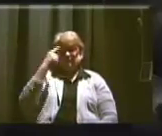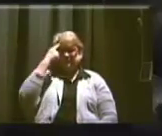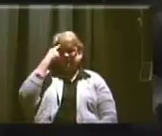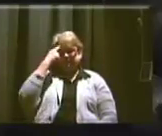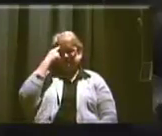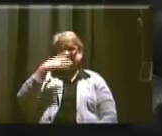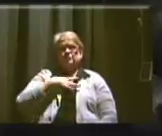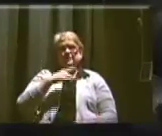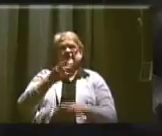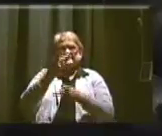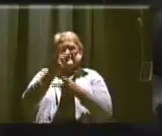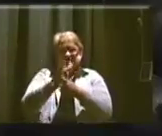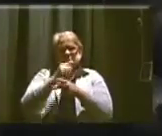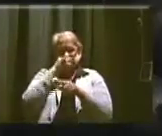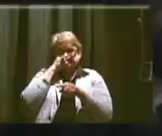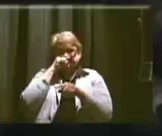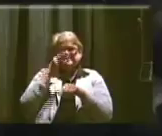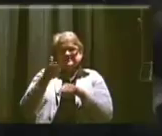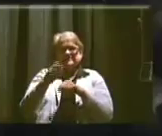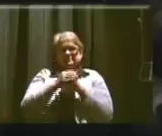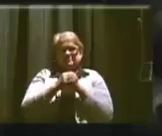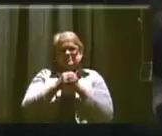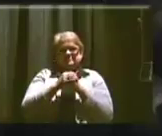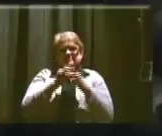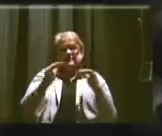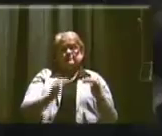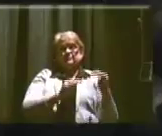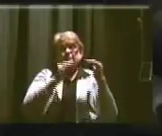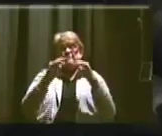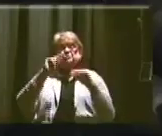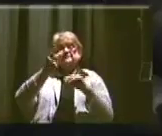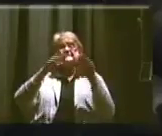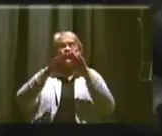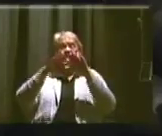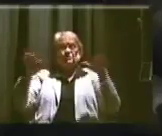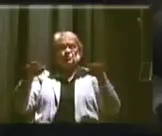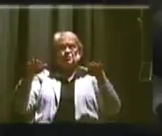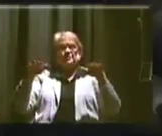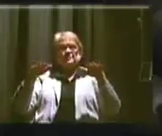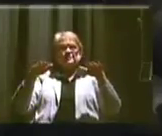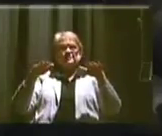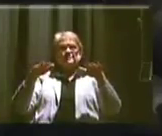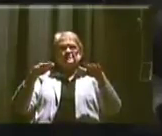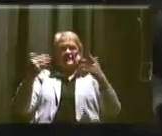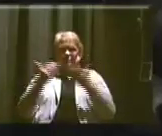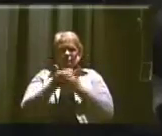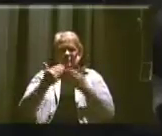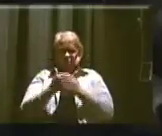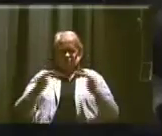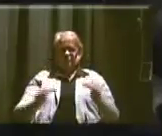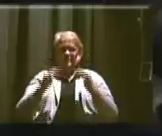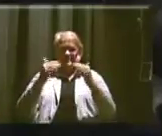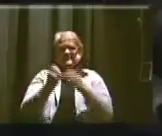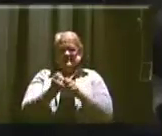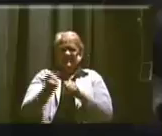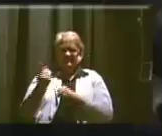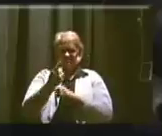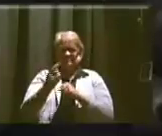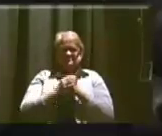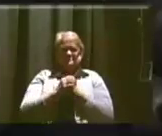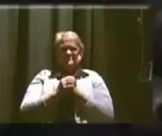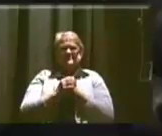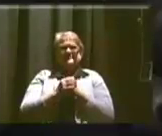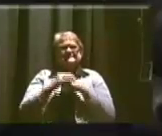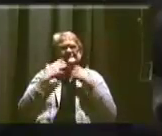that they would like to keep those kids and just move them up to the second floor and bring a new crop in next year. I don't think